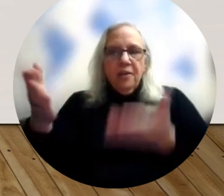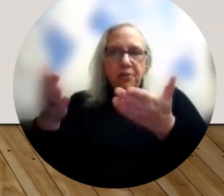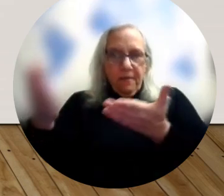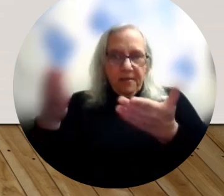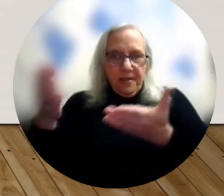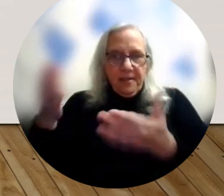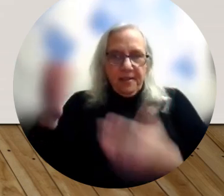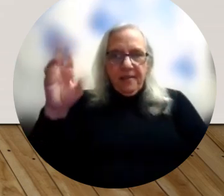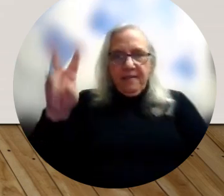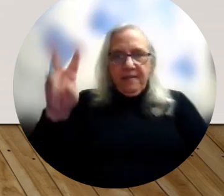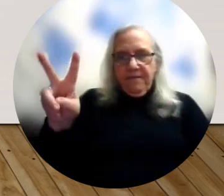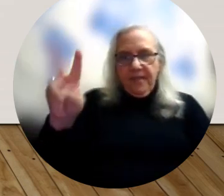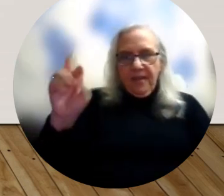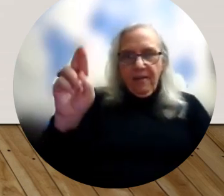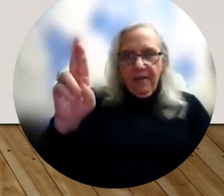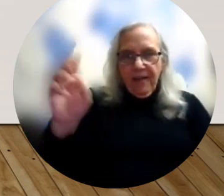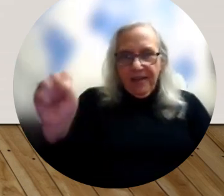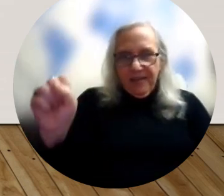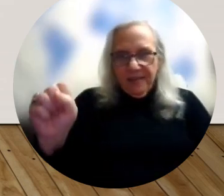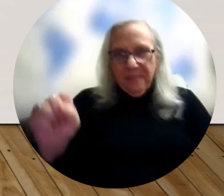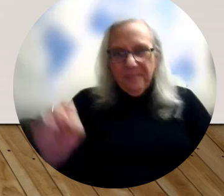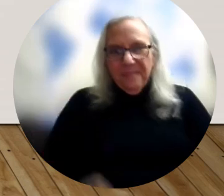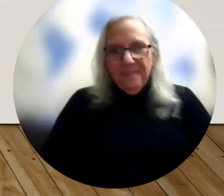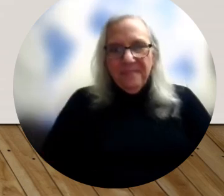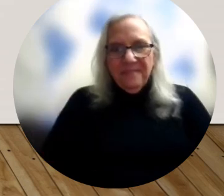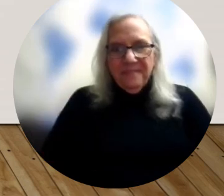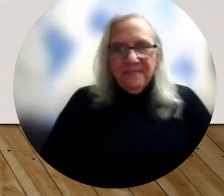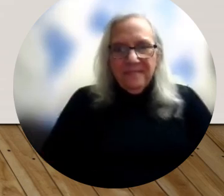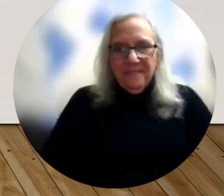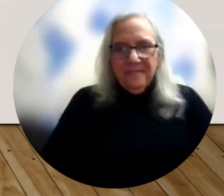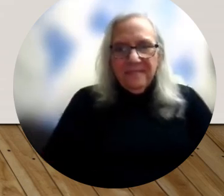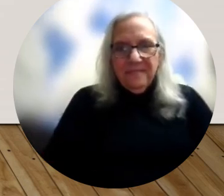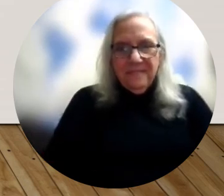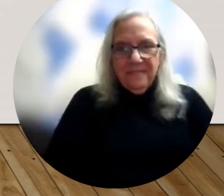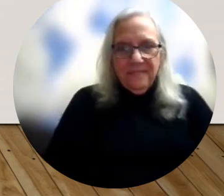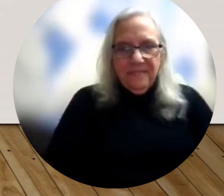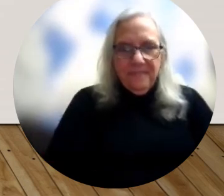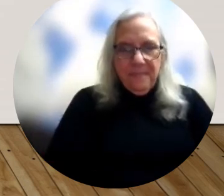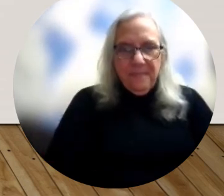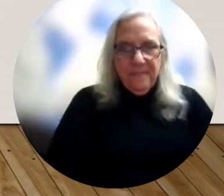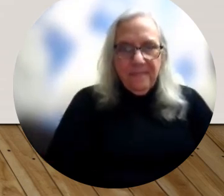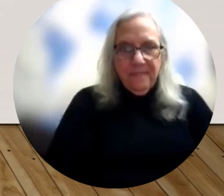rehabilitation services, VRS.